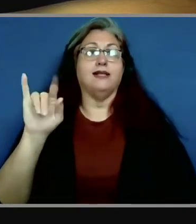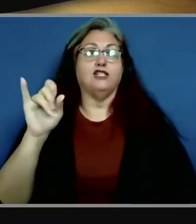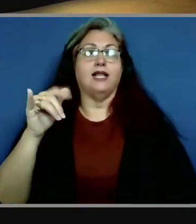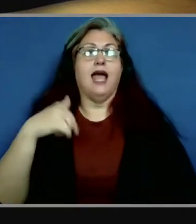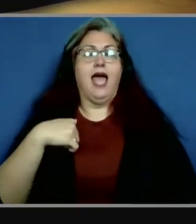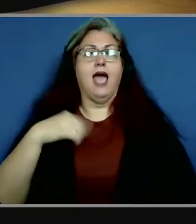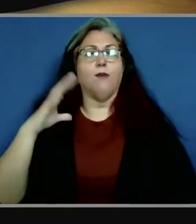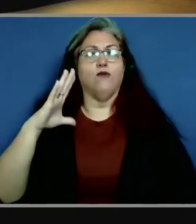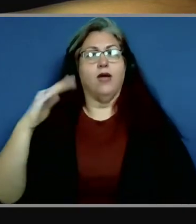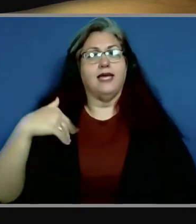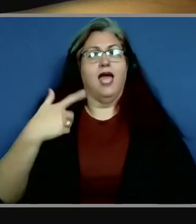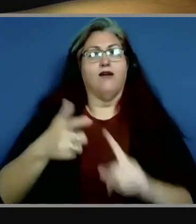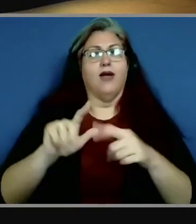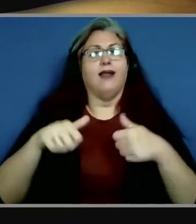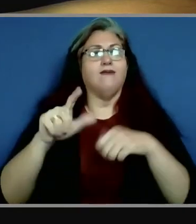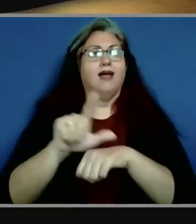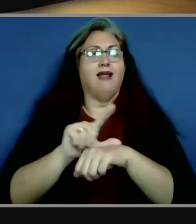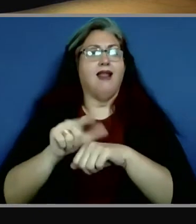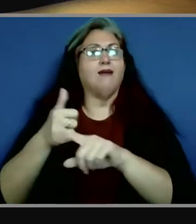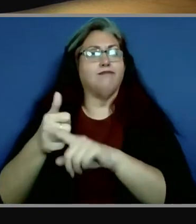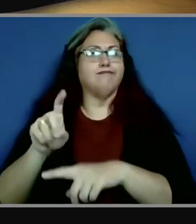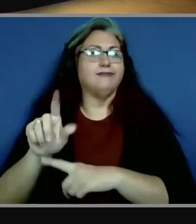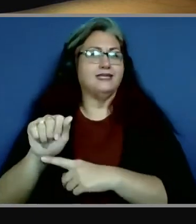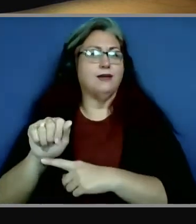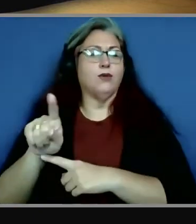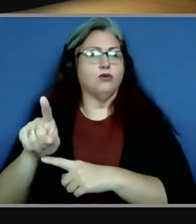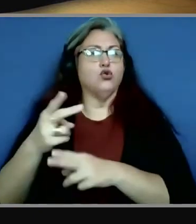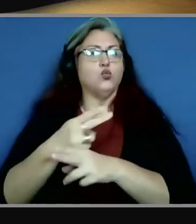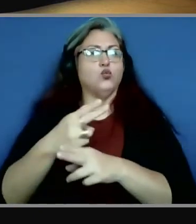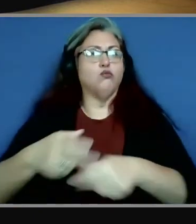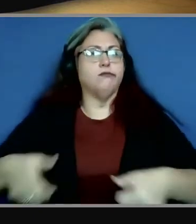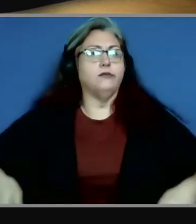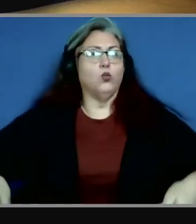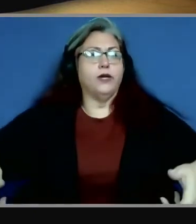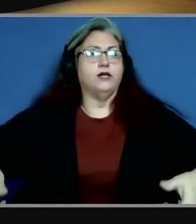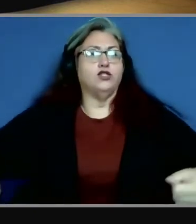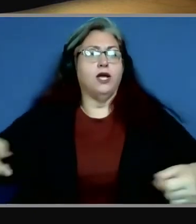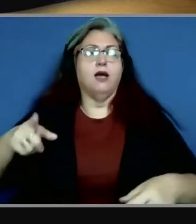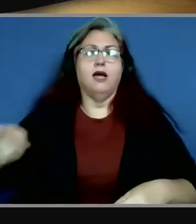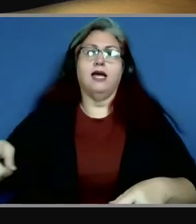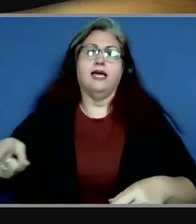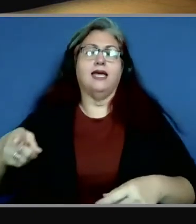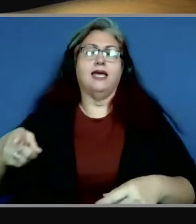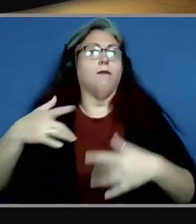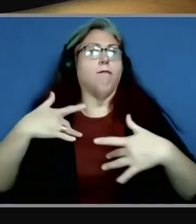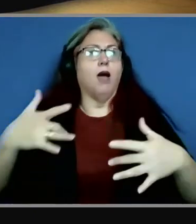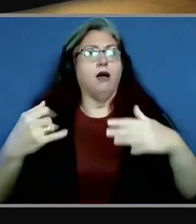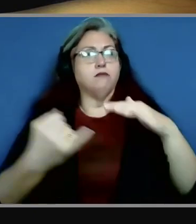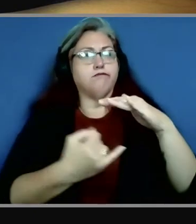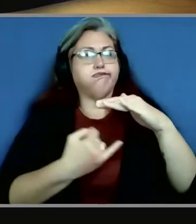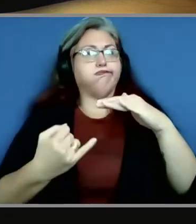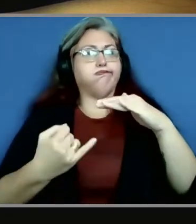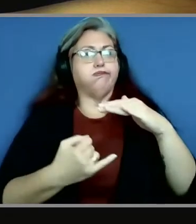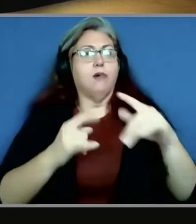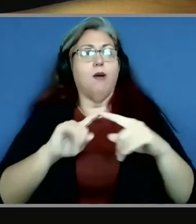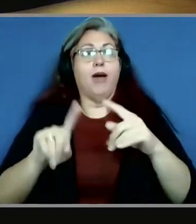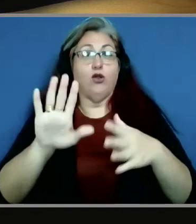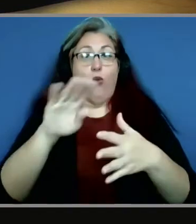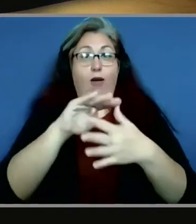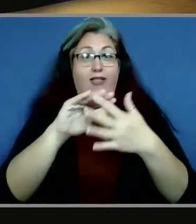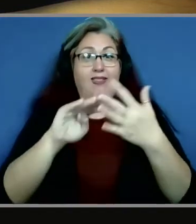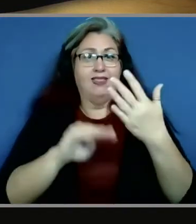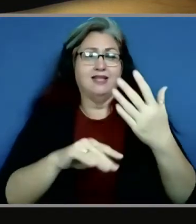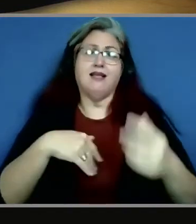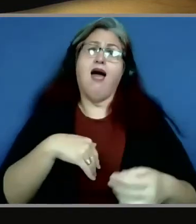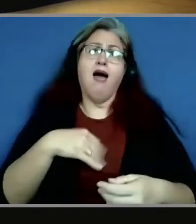young friend on Lanai who was disabled and in a wheelchair, and he was socially isolated. I liked everything on the list, but what I